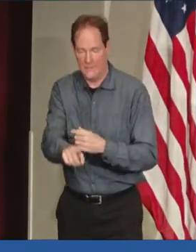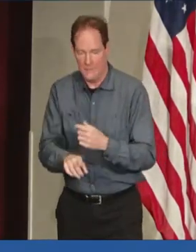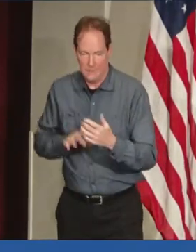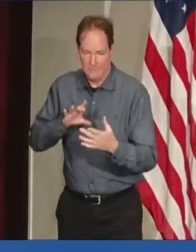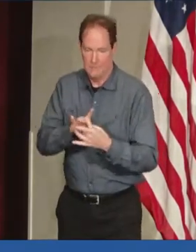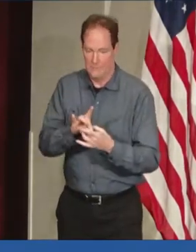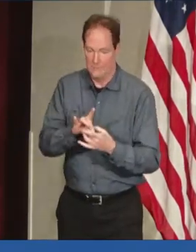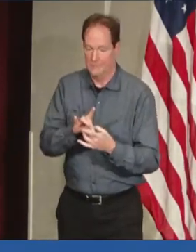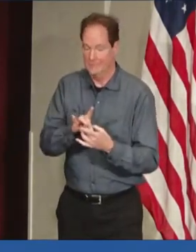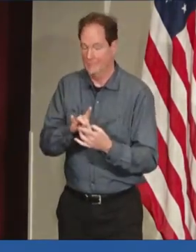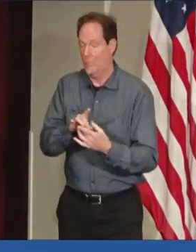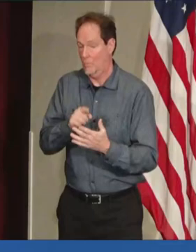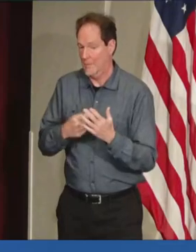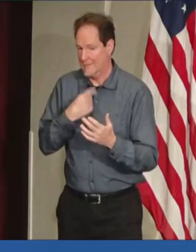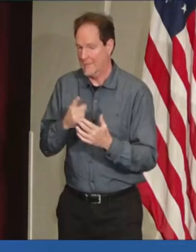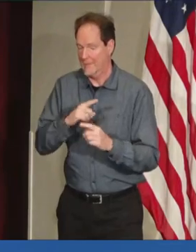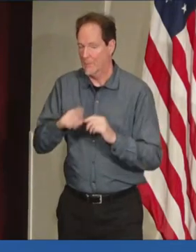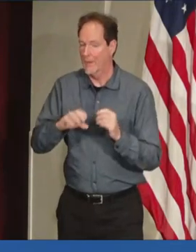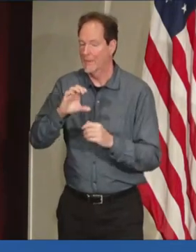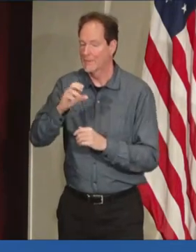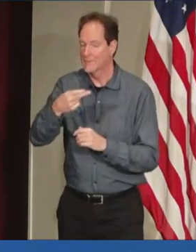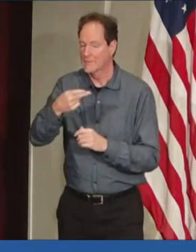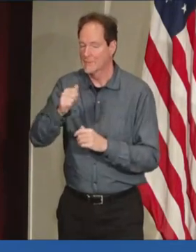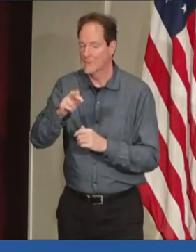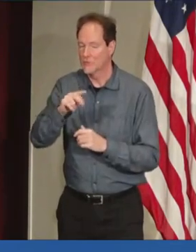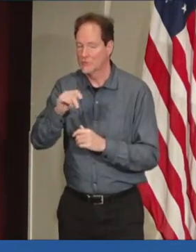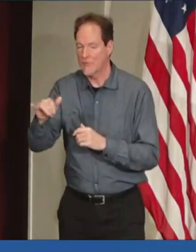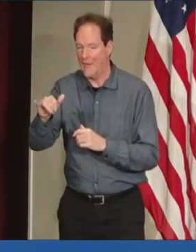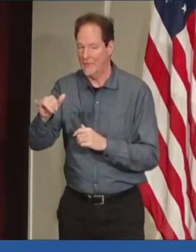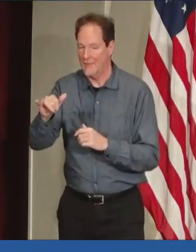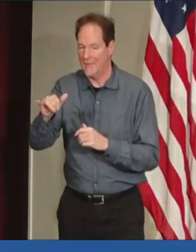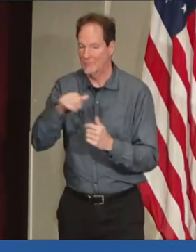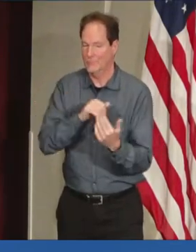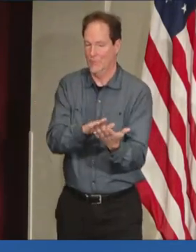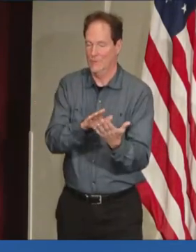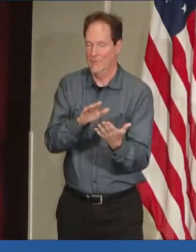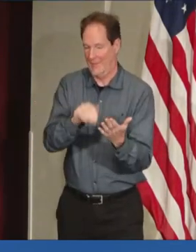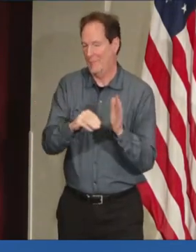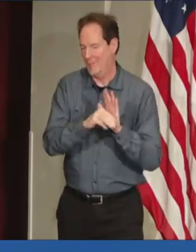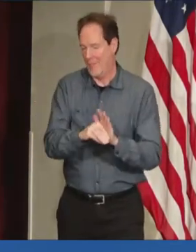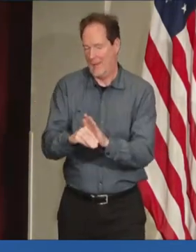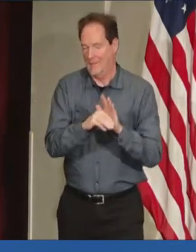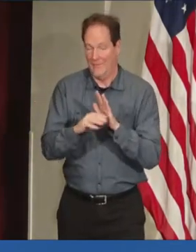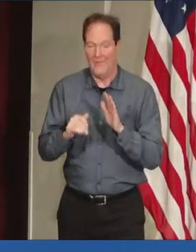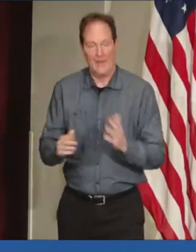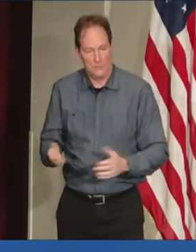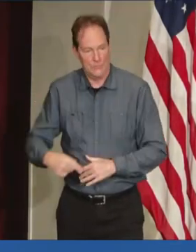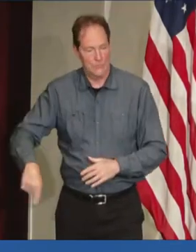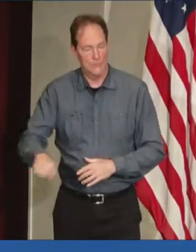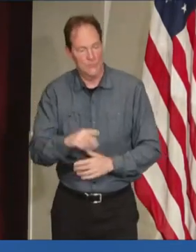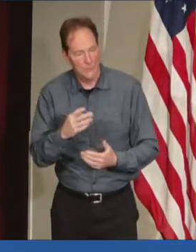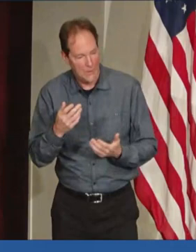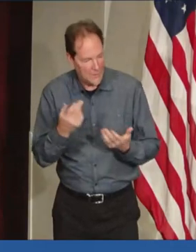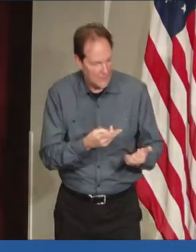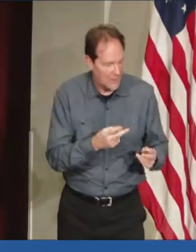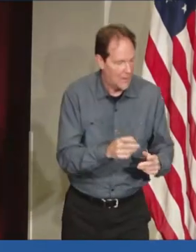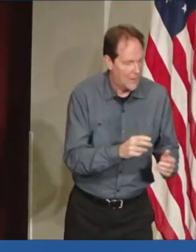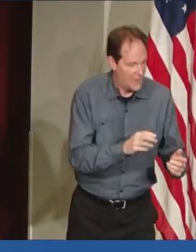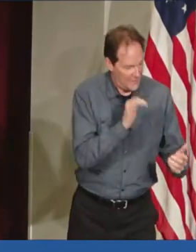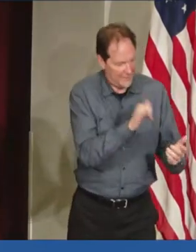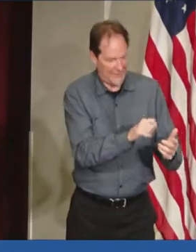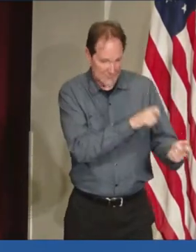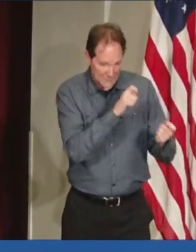what I was saying on the charity model. Because the charity model very much encourages you to look at a particular